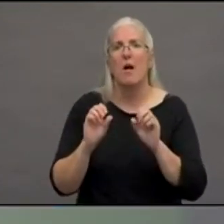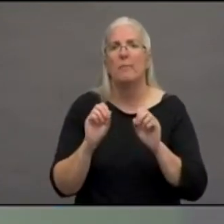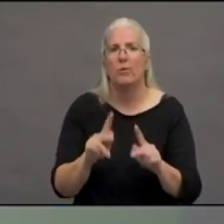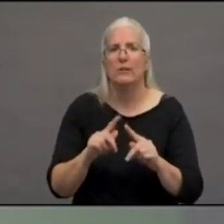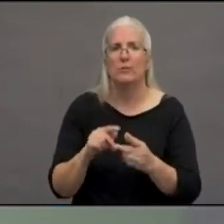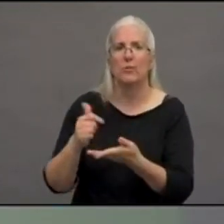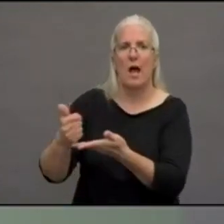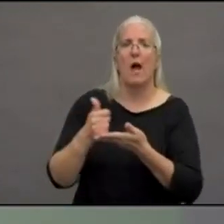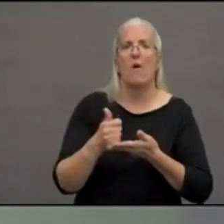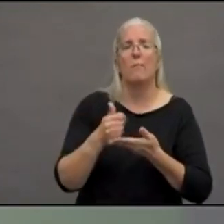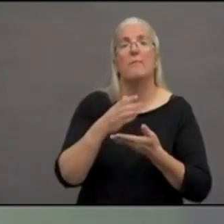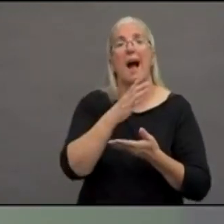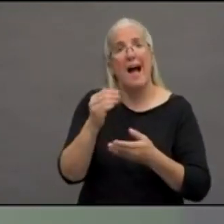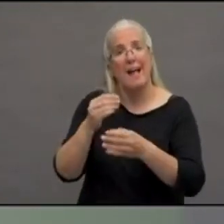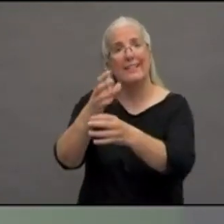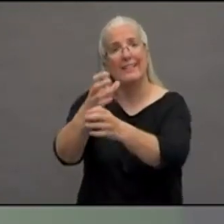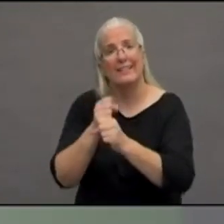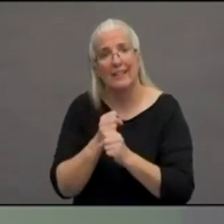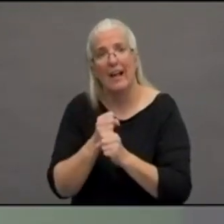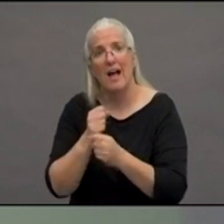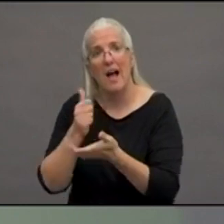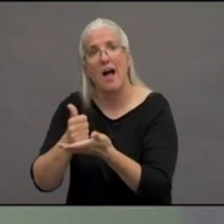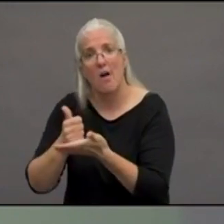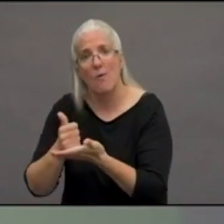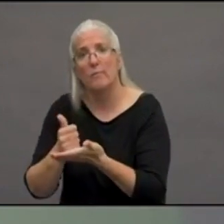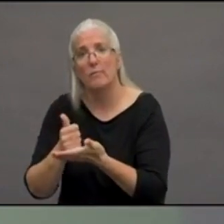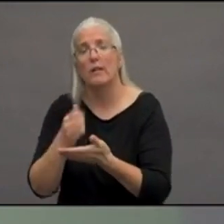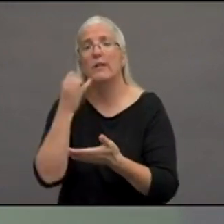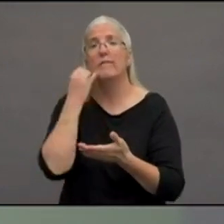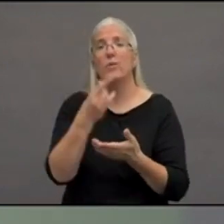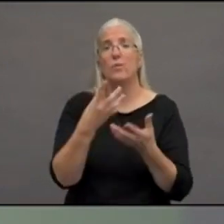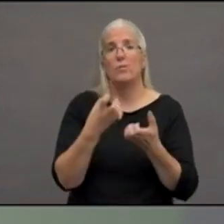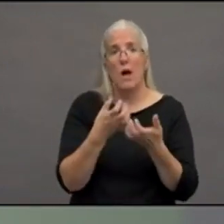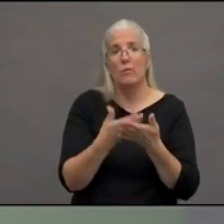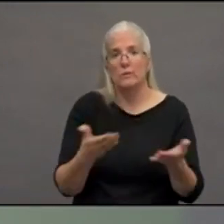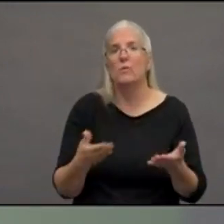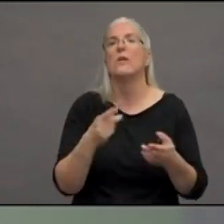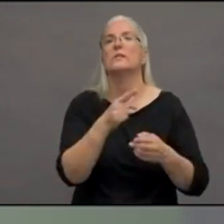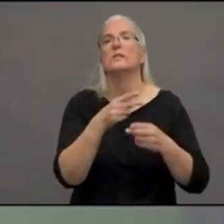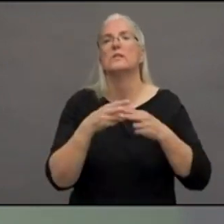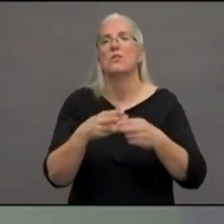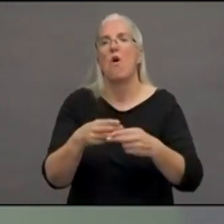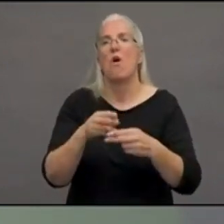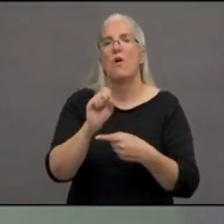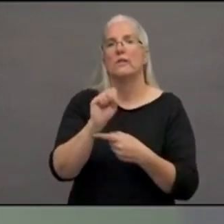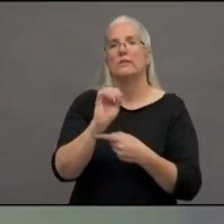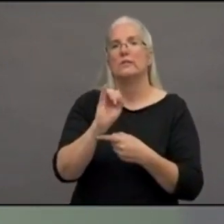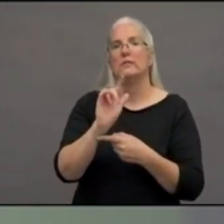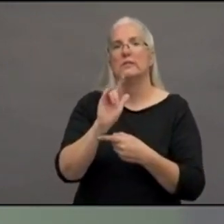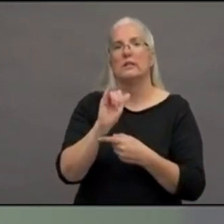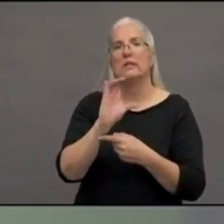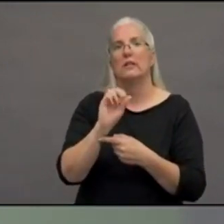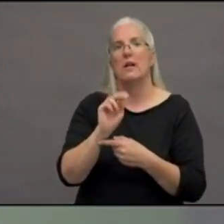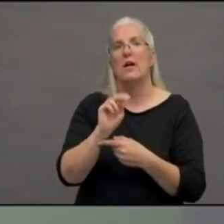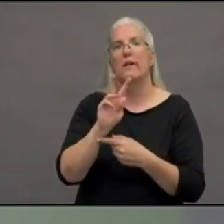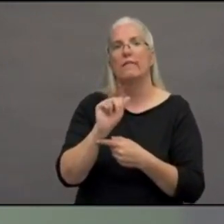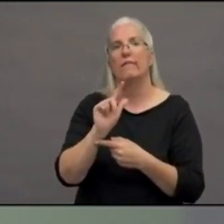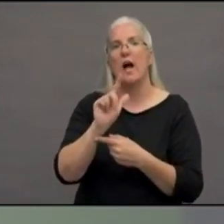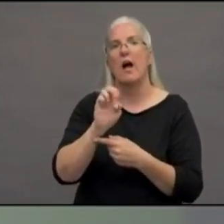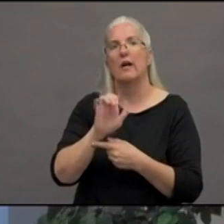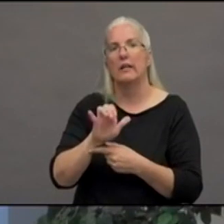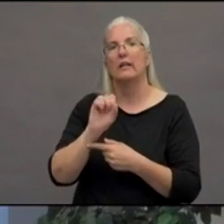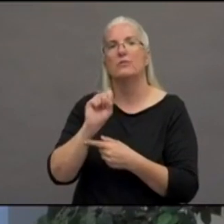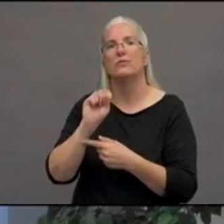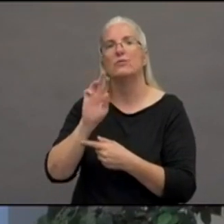still really in need of help, one other resource I want to share is called Silicon Valley Strong. So if you Google that, go to that website.